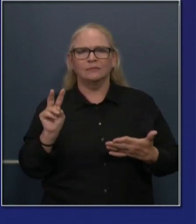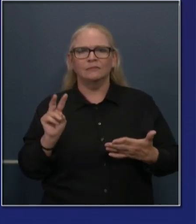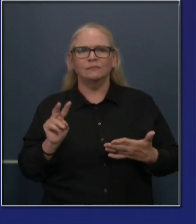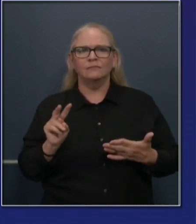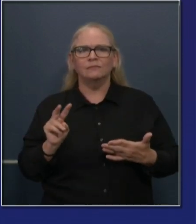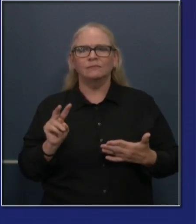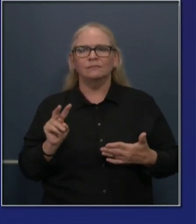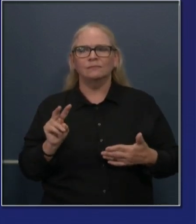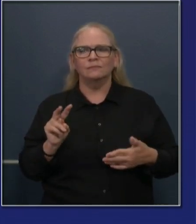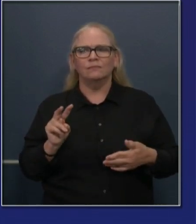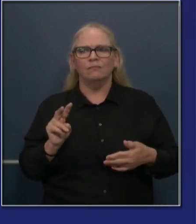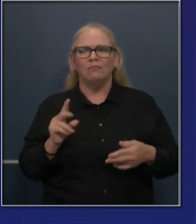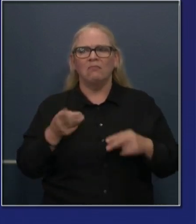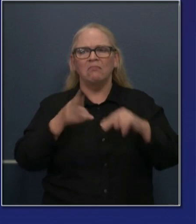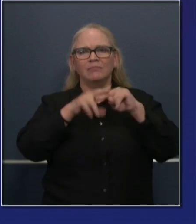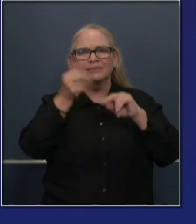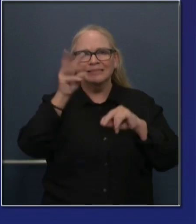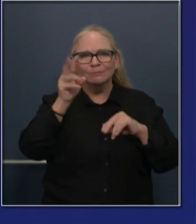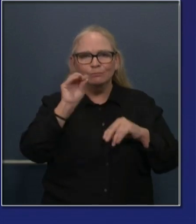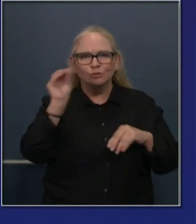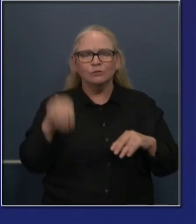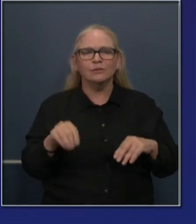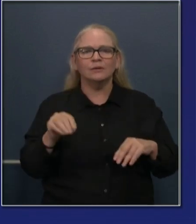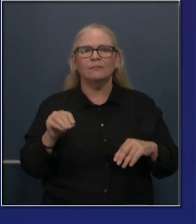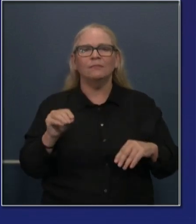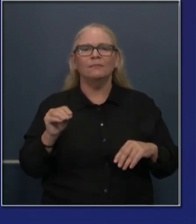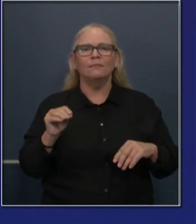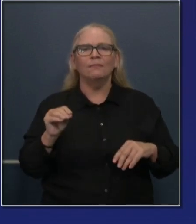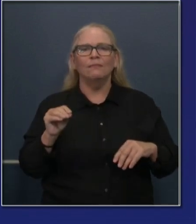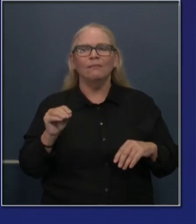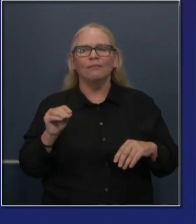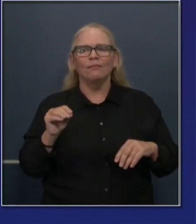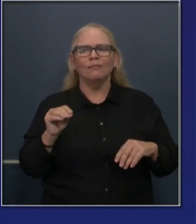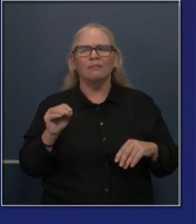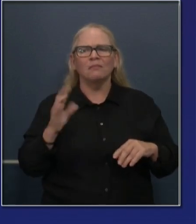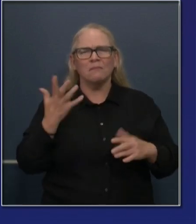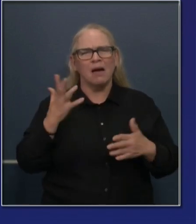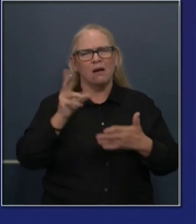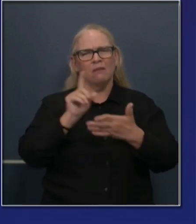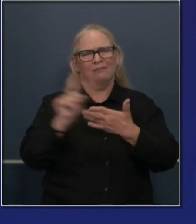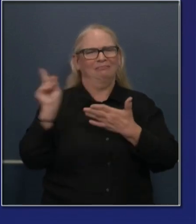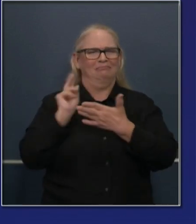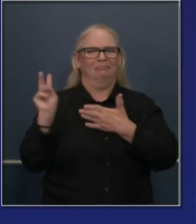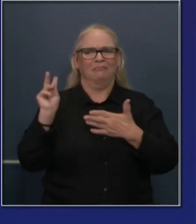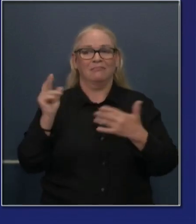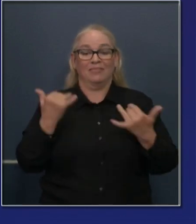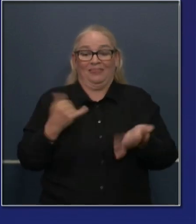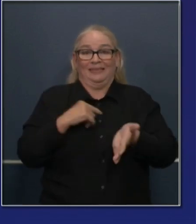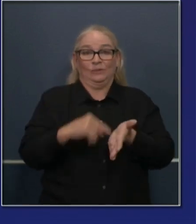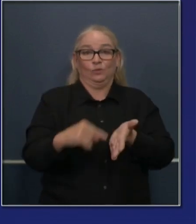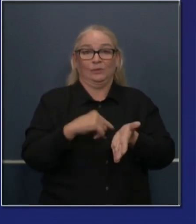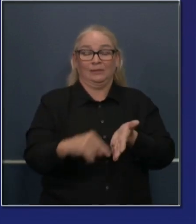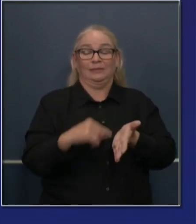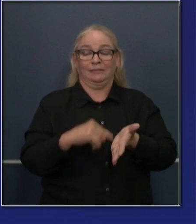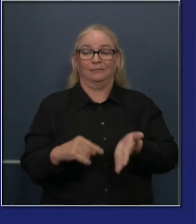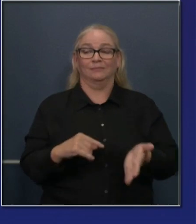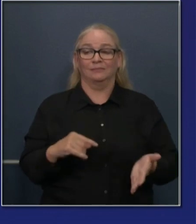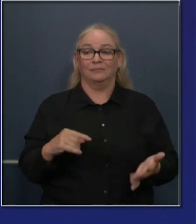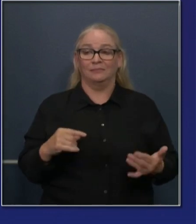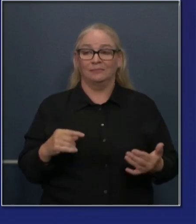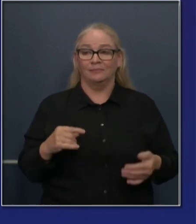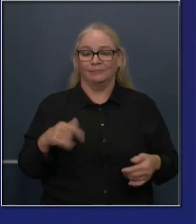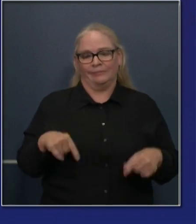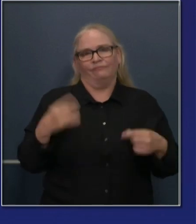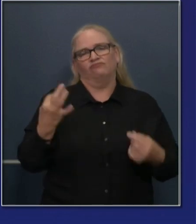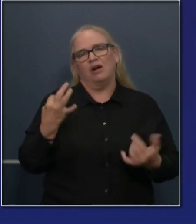I socialized hospitalization numbers a week or so ago. This week, we're putting, at least the end of this week,